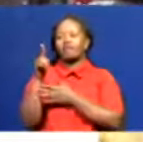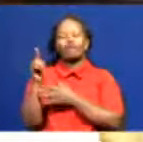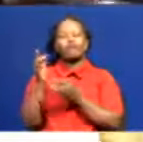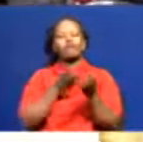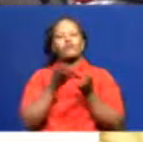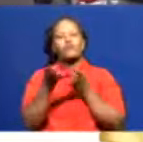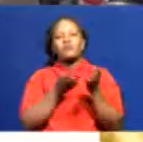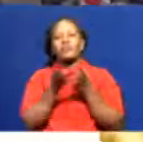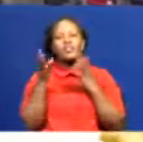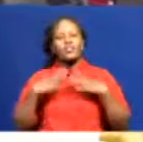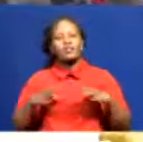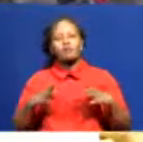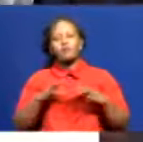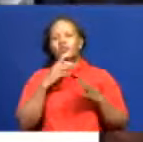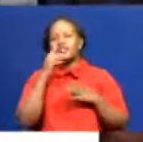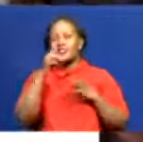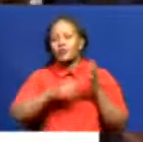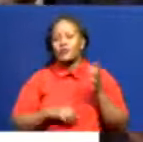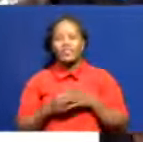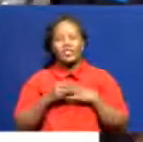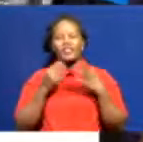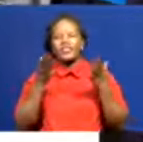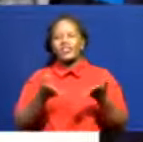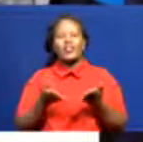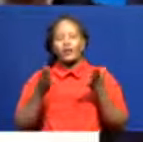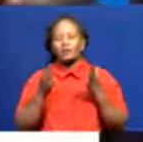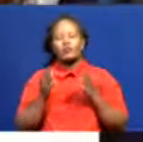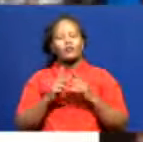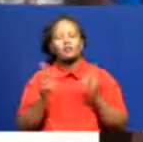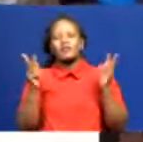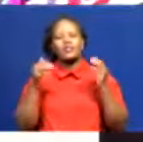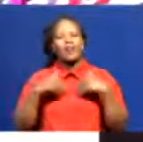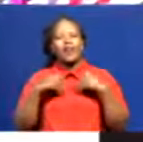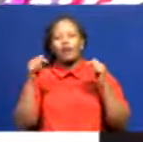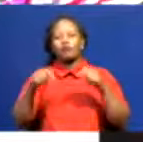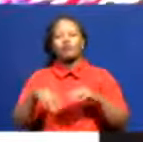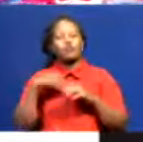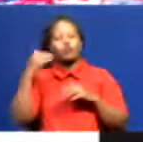the opposition, saying the calmness experienced today should be the norm.